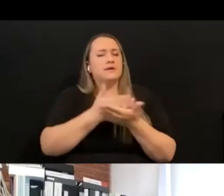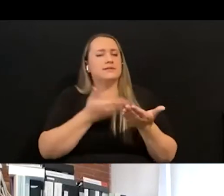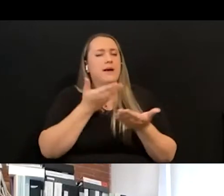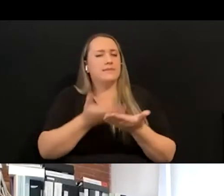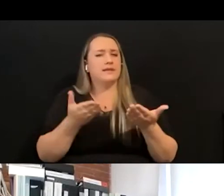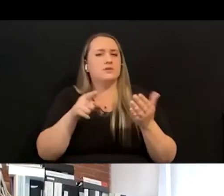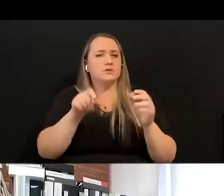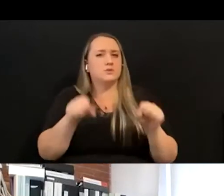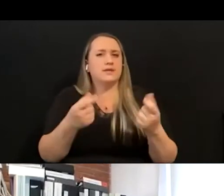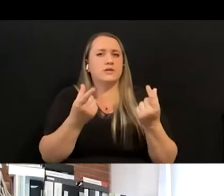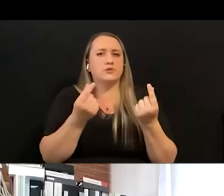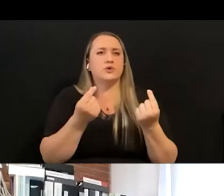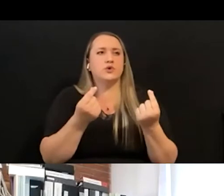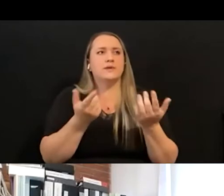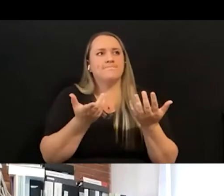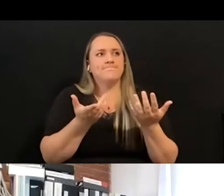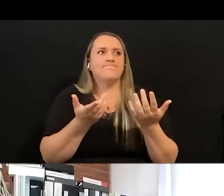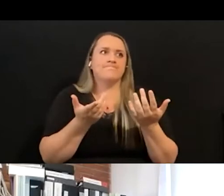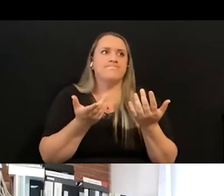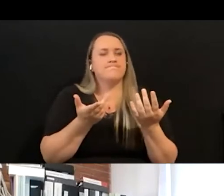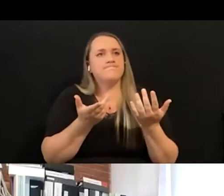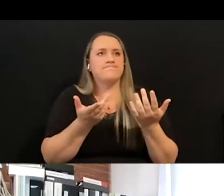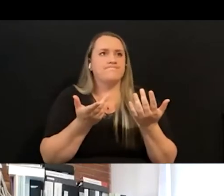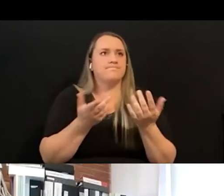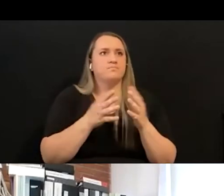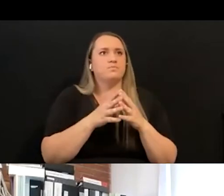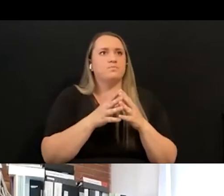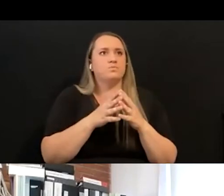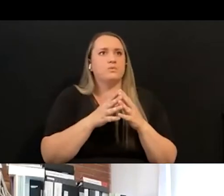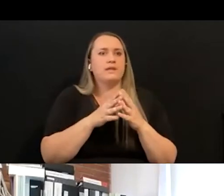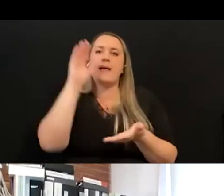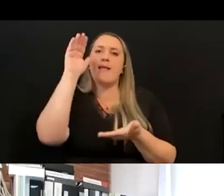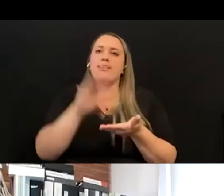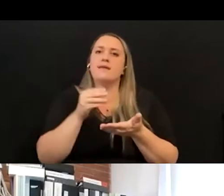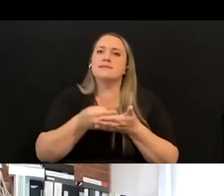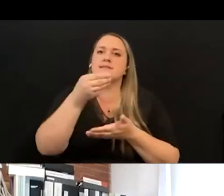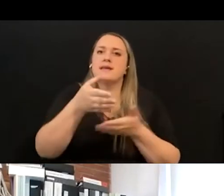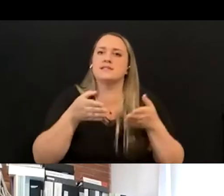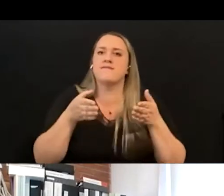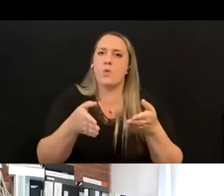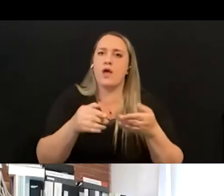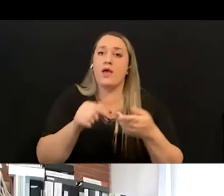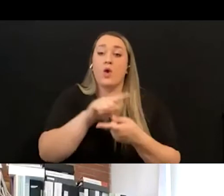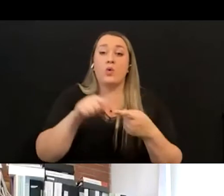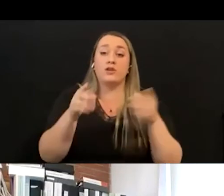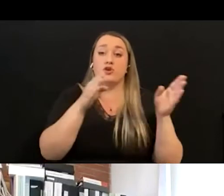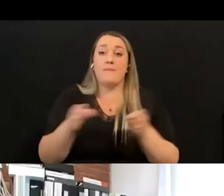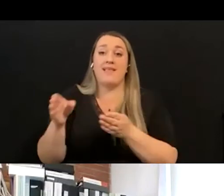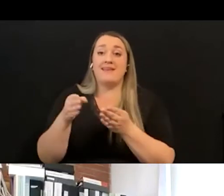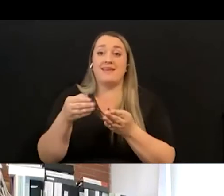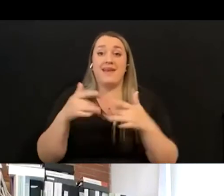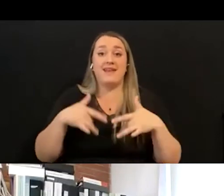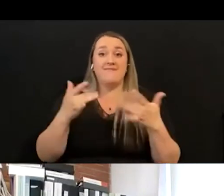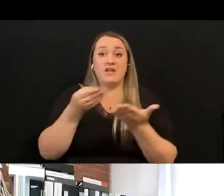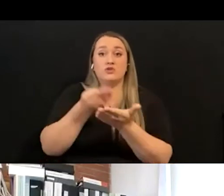do very in a less expensive way, but when you're planning an event, to kind of budget in early on